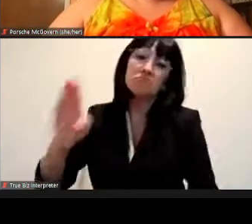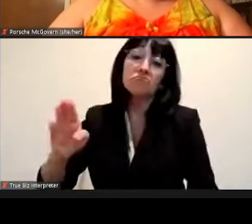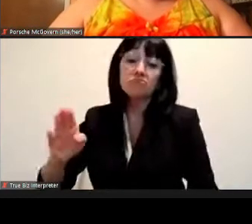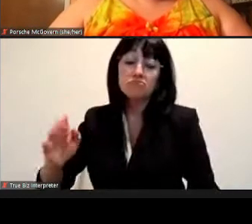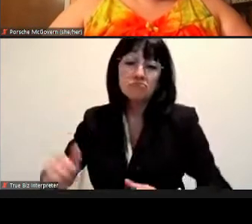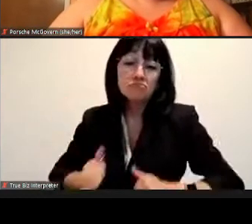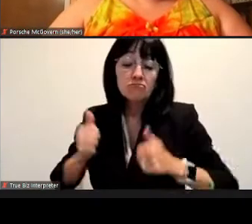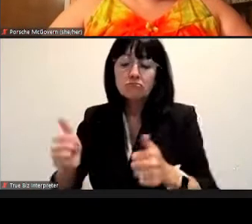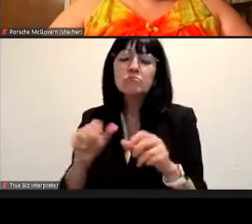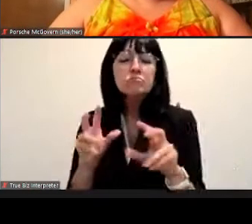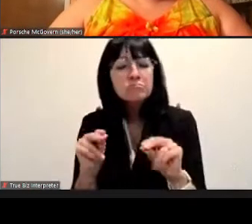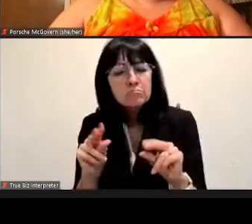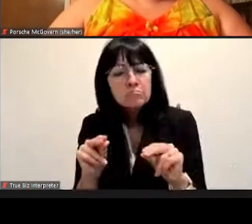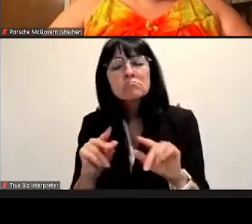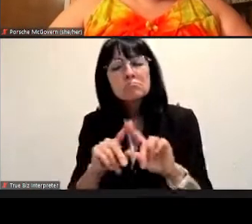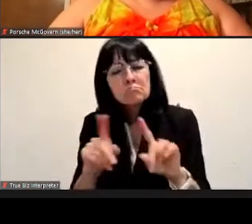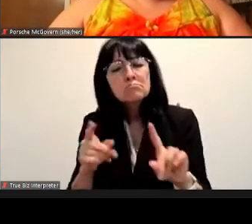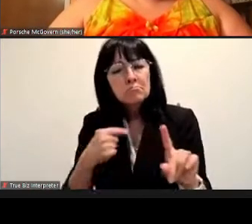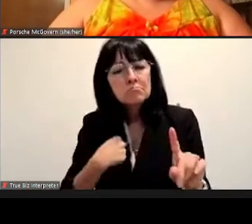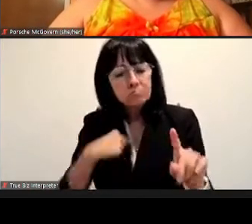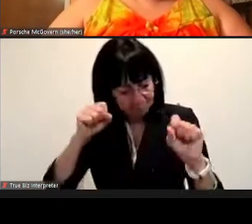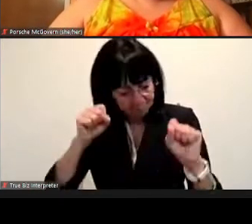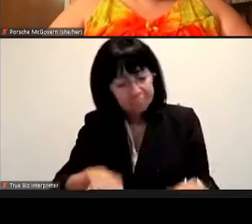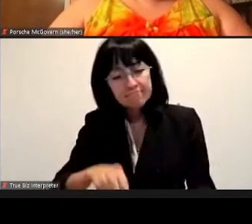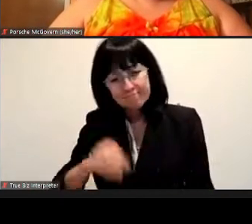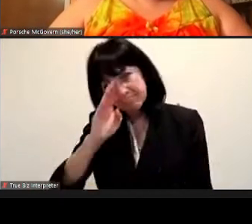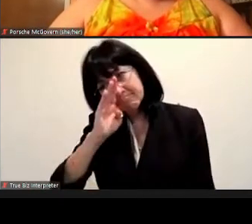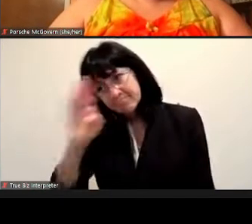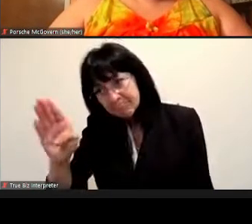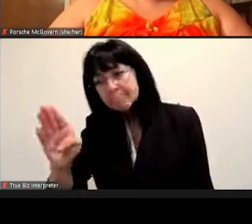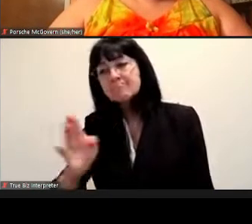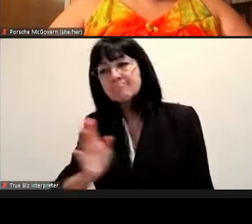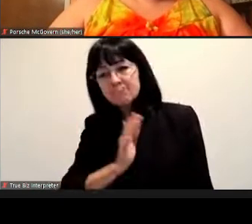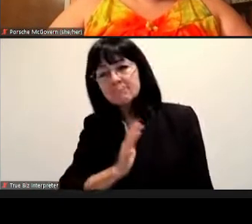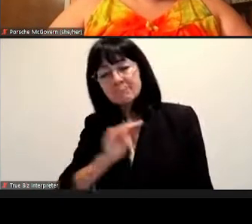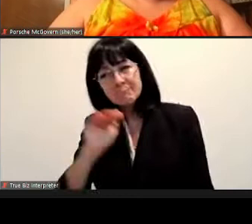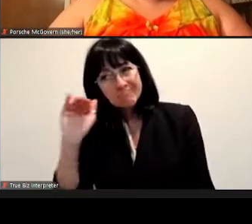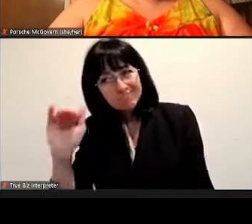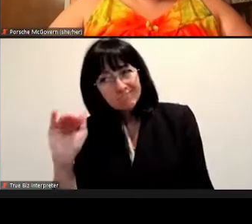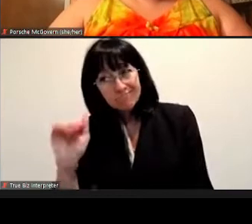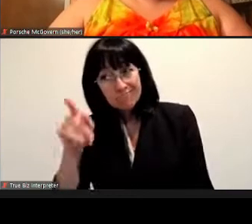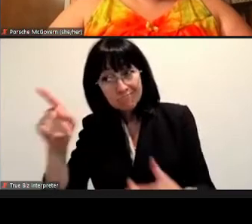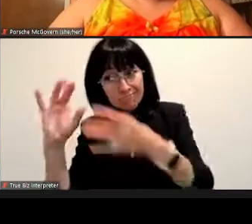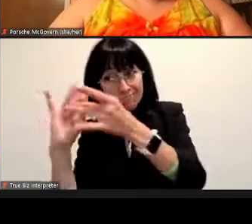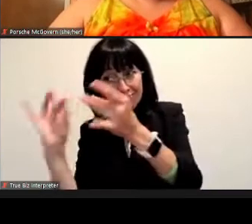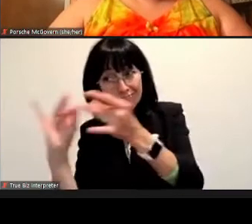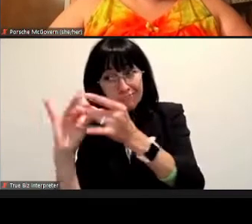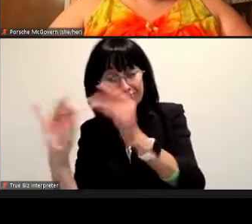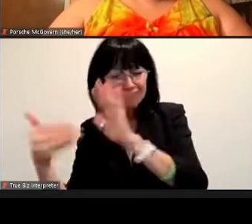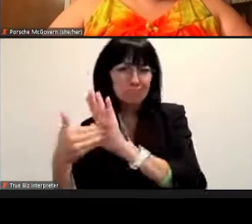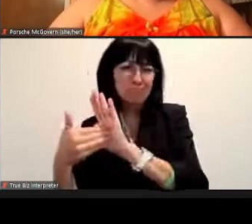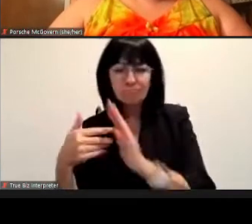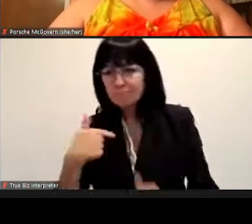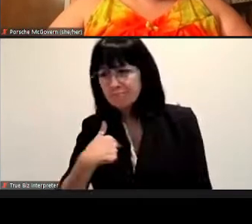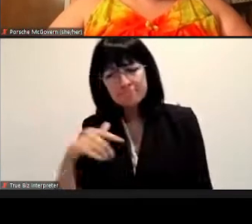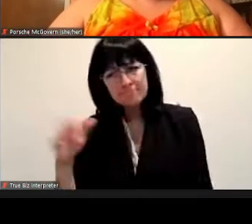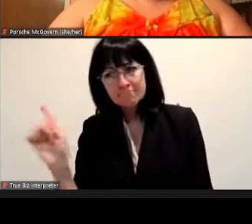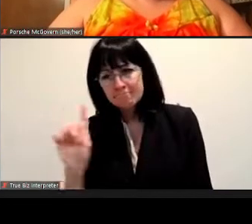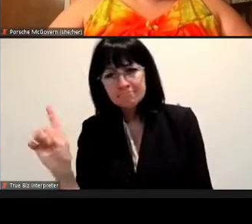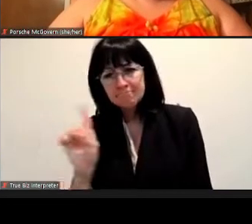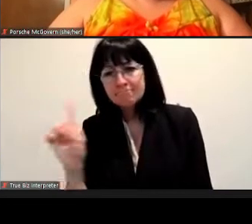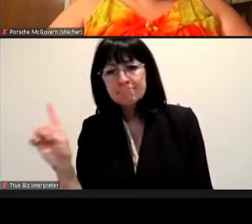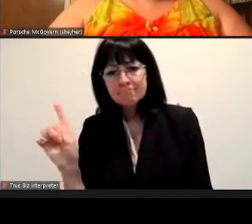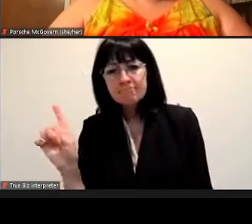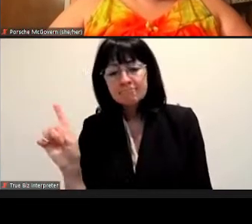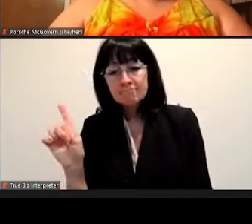this project, you're not going to be able to talk like that when I can hear you, or, and that's what it is. And